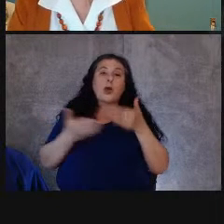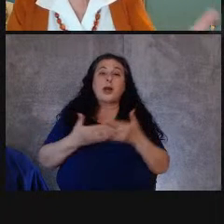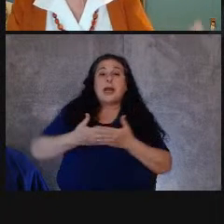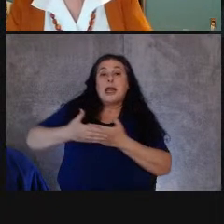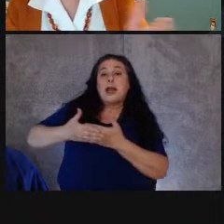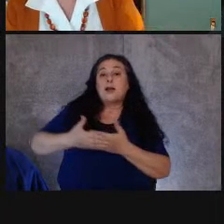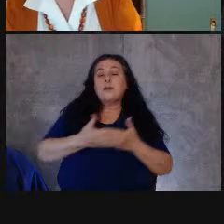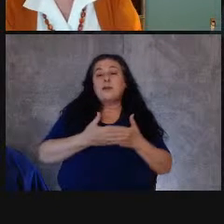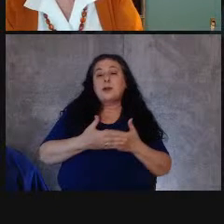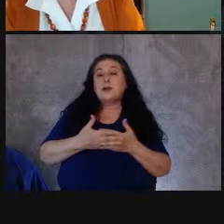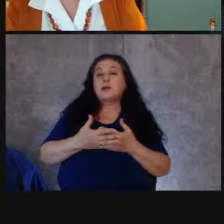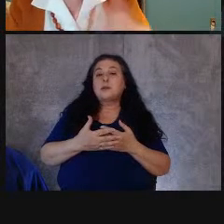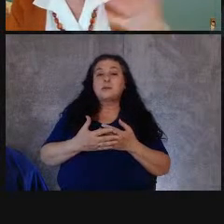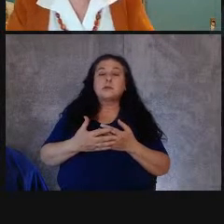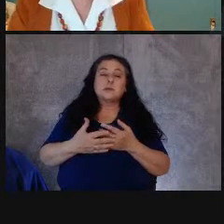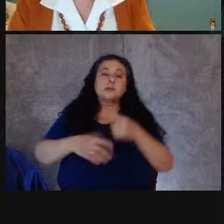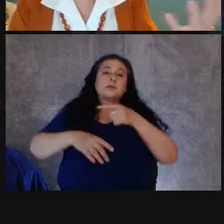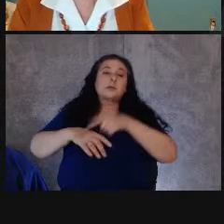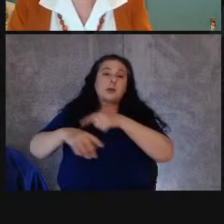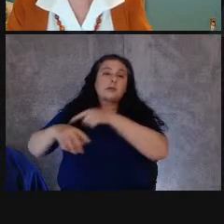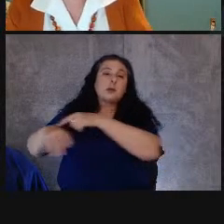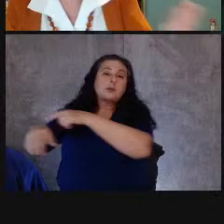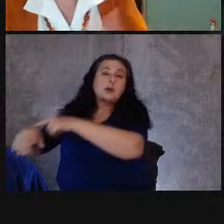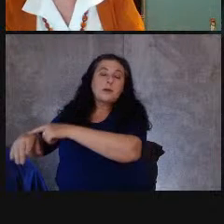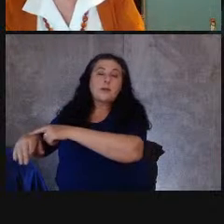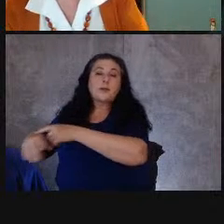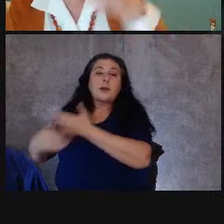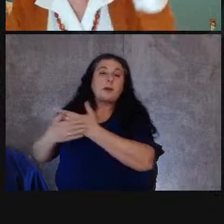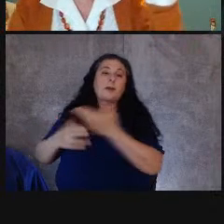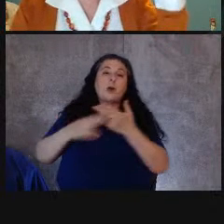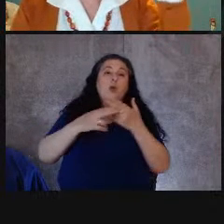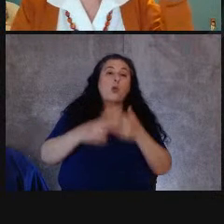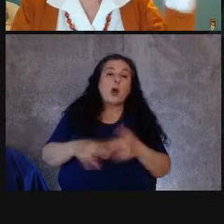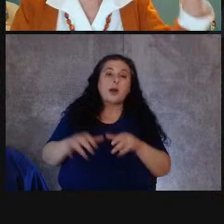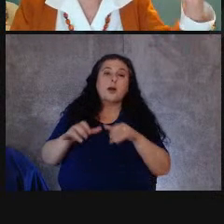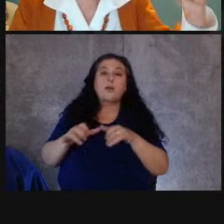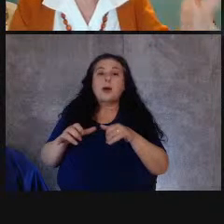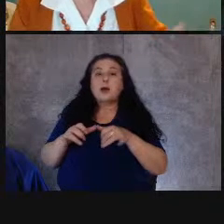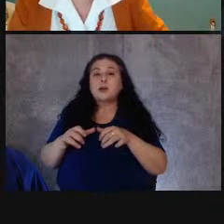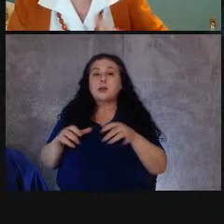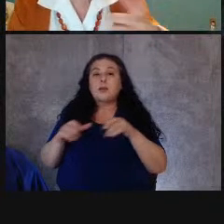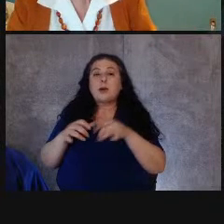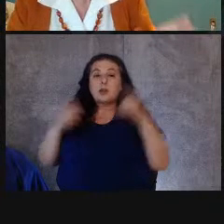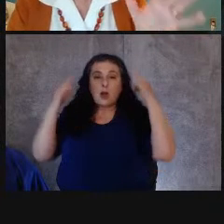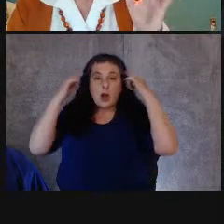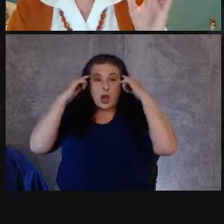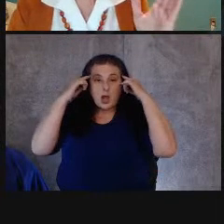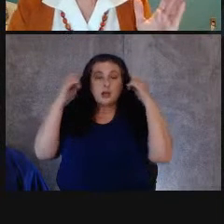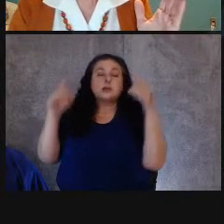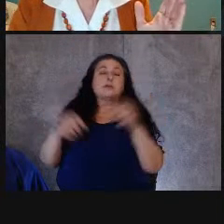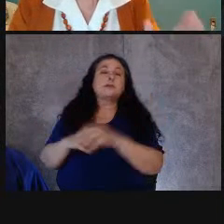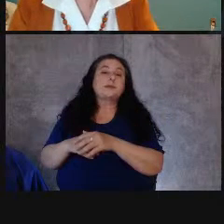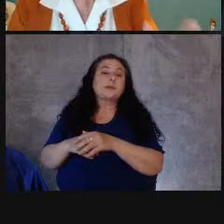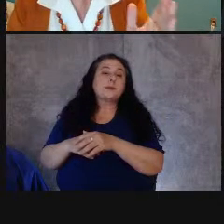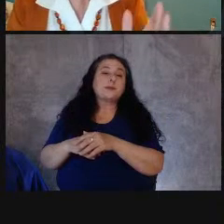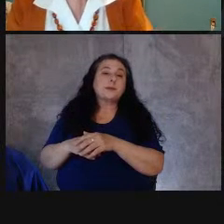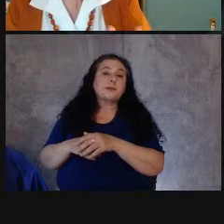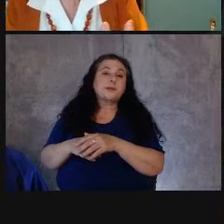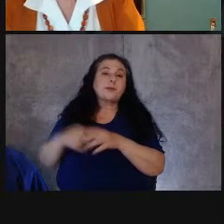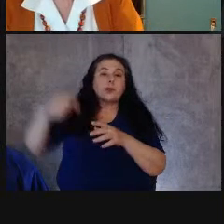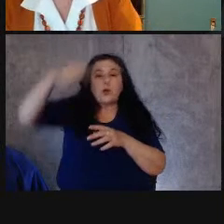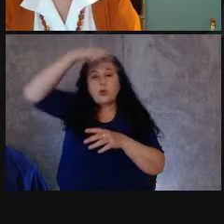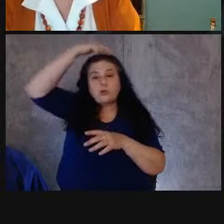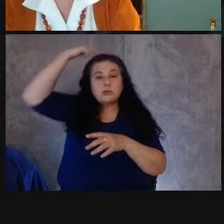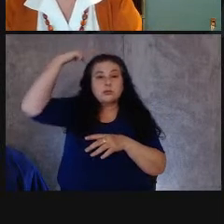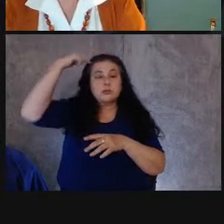infant at periodic points, right? And the baby gets weighed and measured. They measure their head circumference, right? It's really